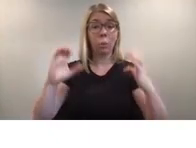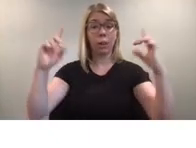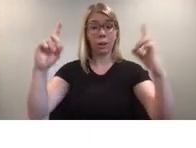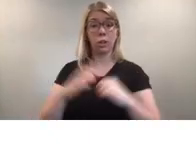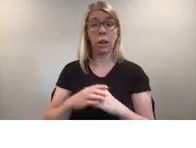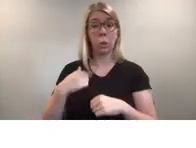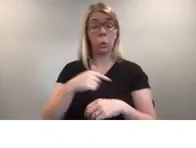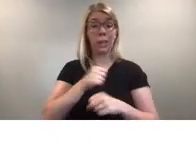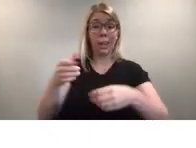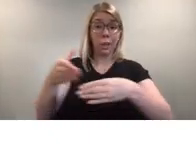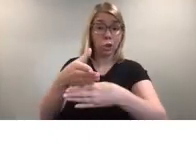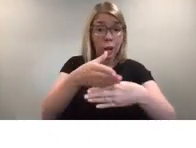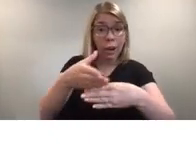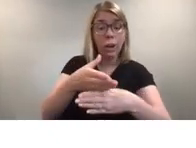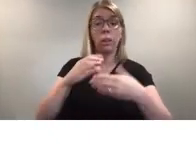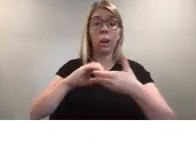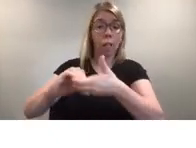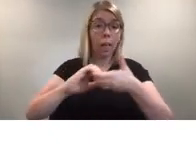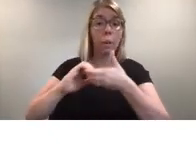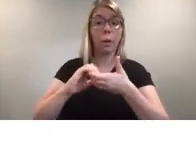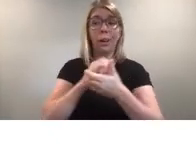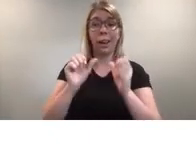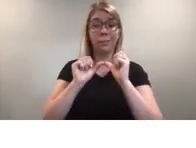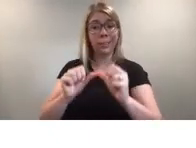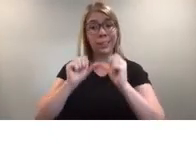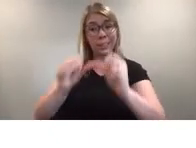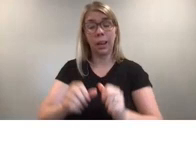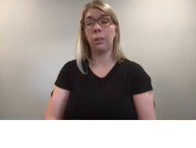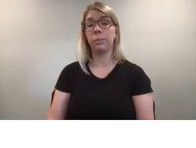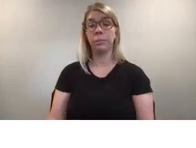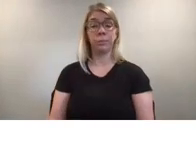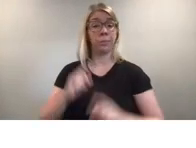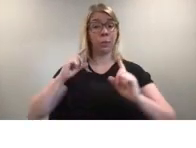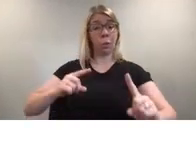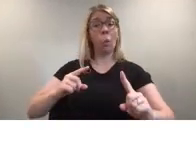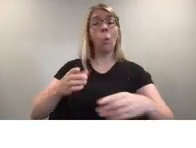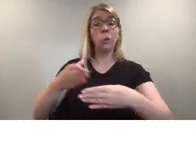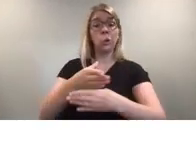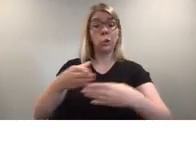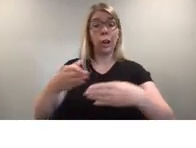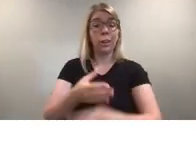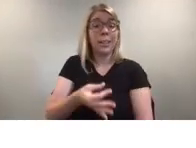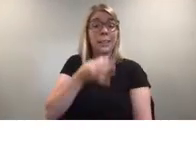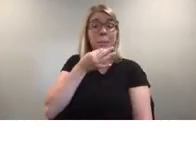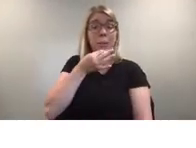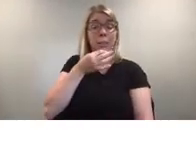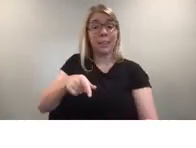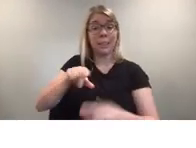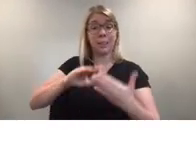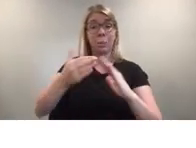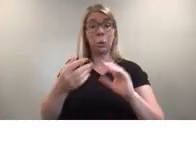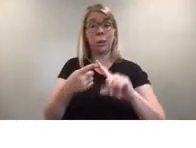shareable, collaborative, and sustainable. We do this by sharing the experiences and expertise of our community in ways to support our